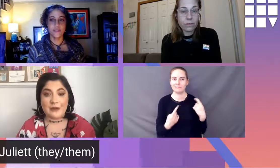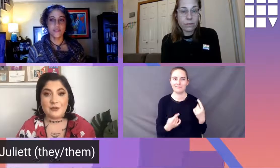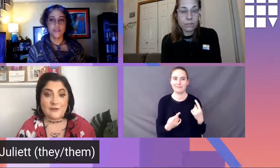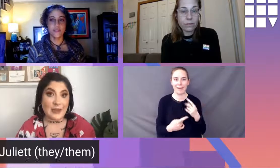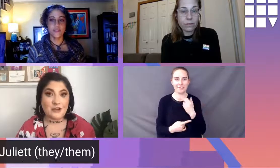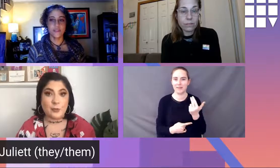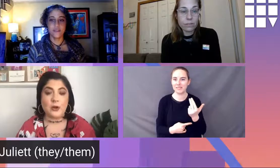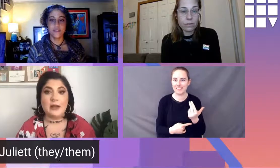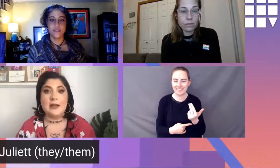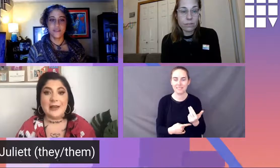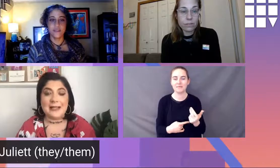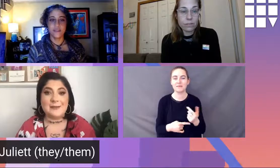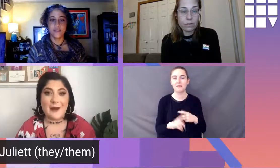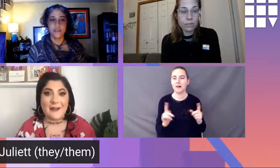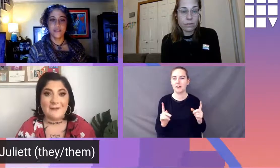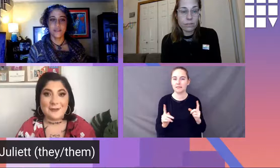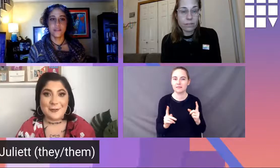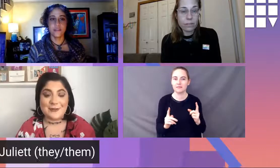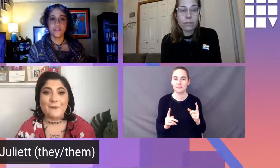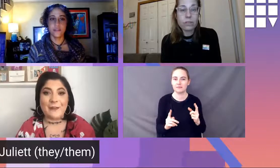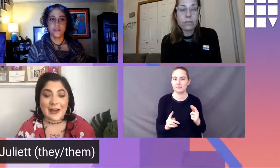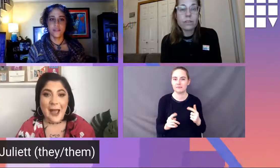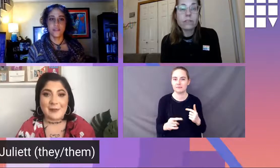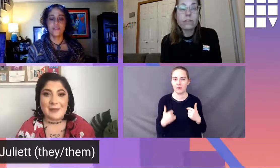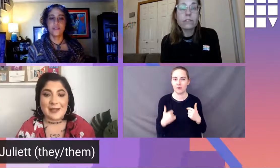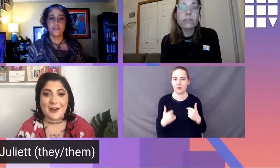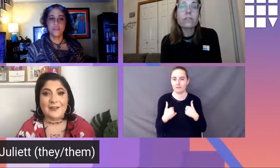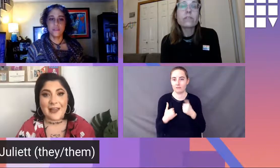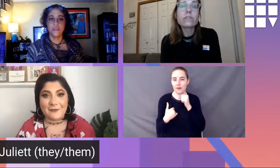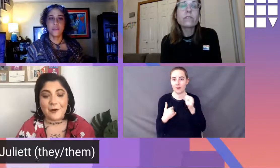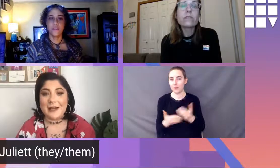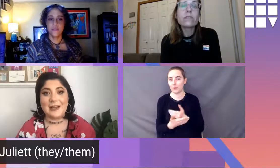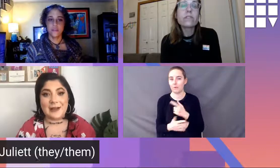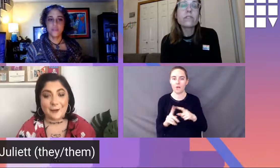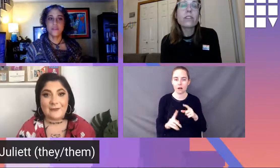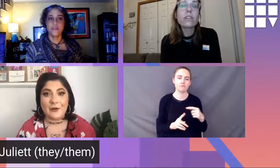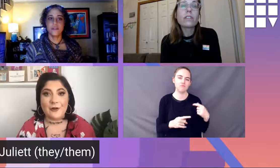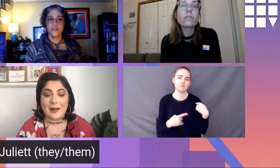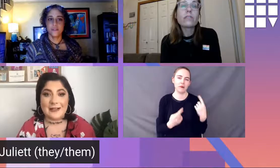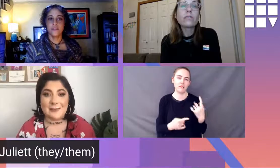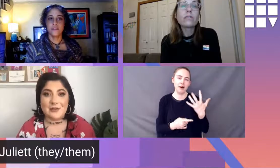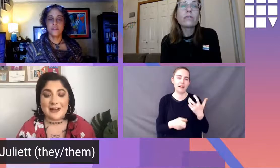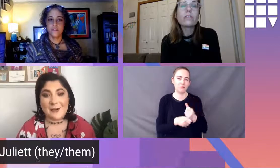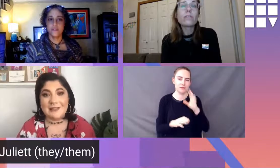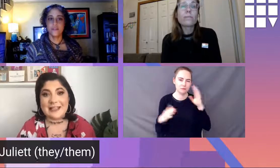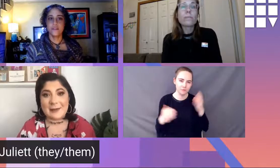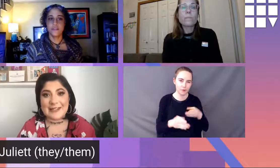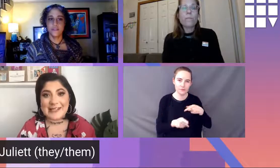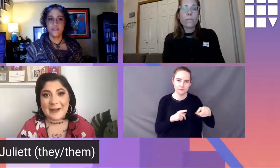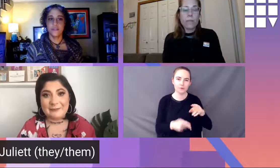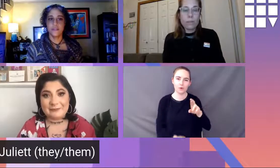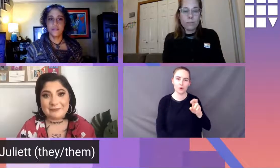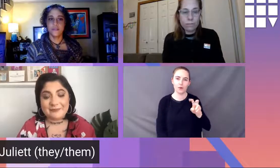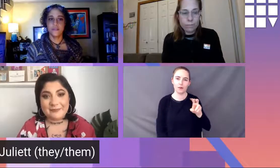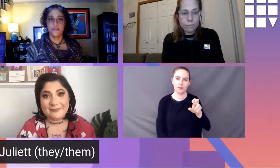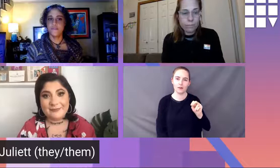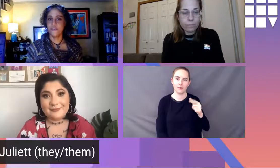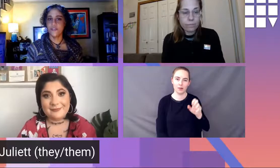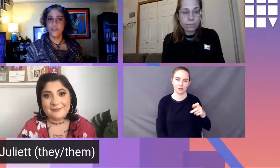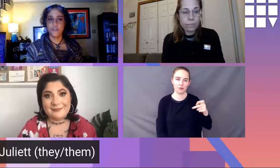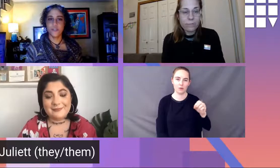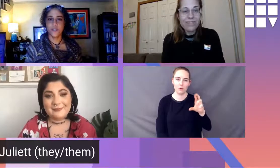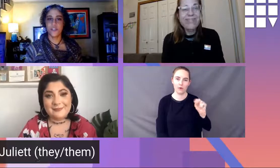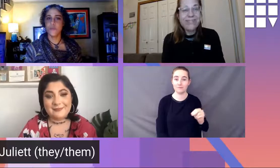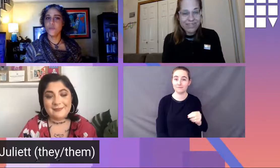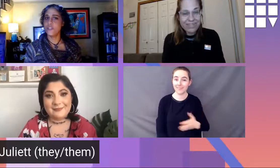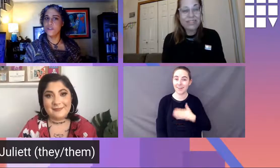work around revenge porn is about 5 years old. So very happy to be here, thankful and grateful to be joining you in this space today.